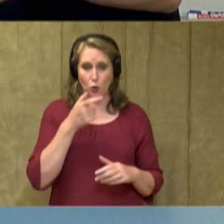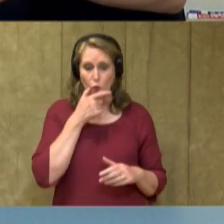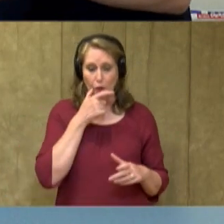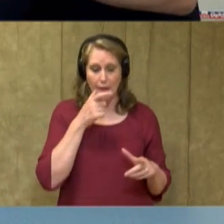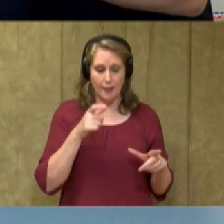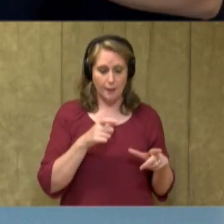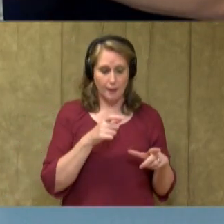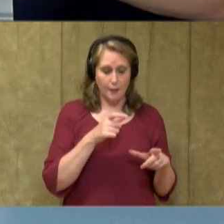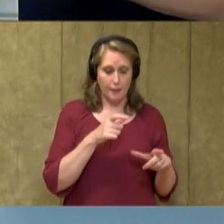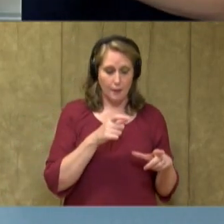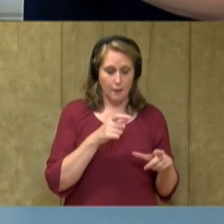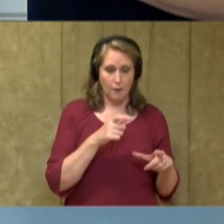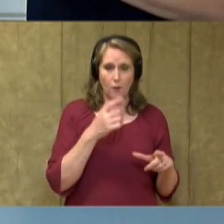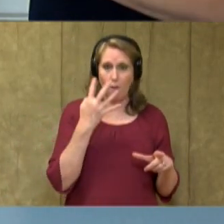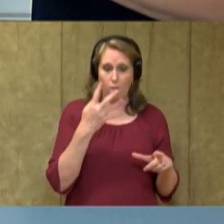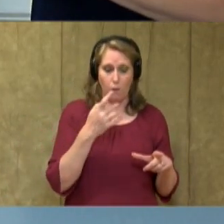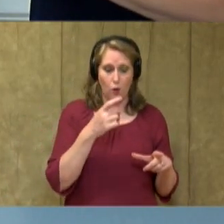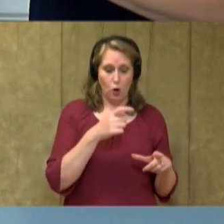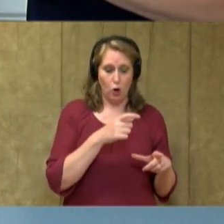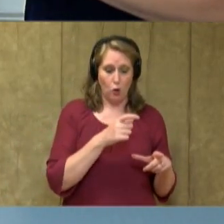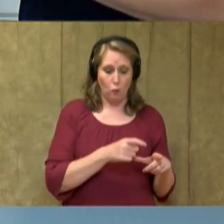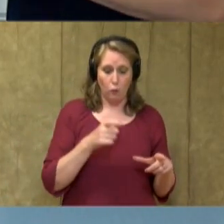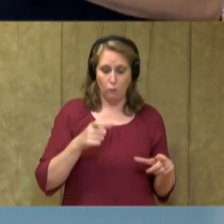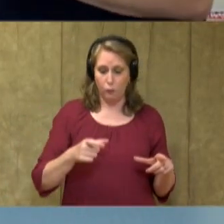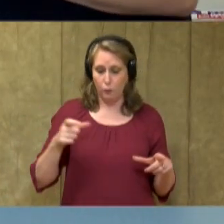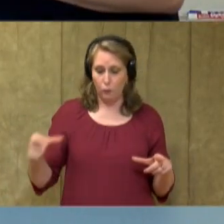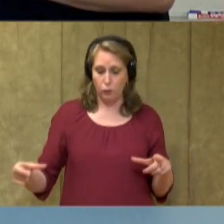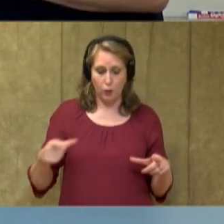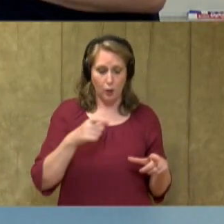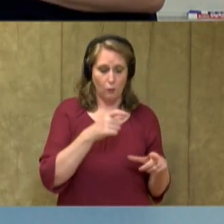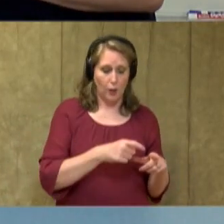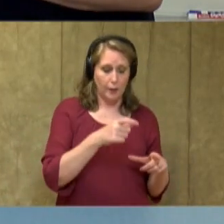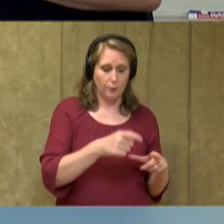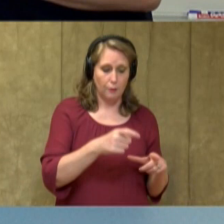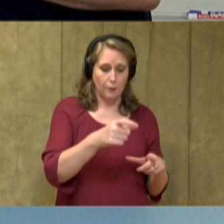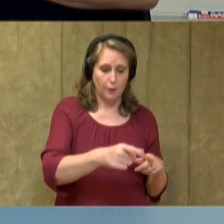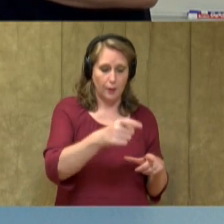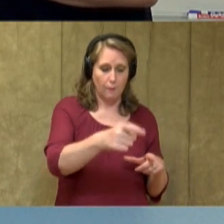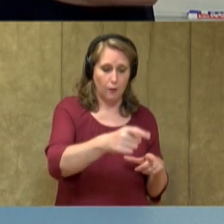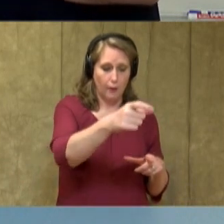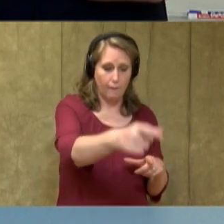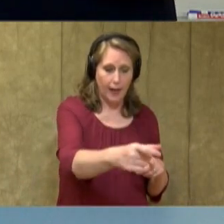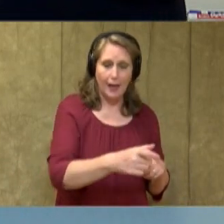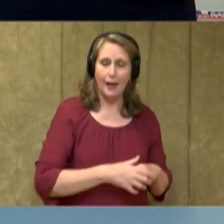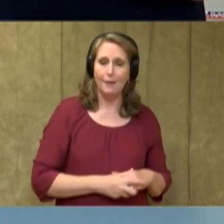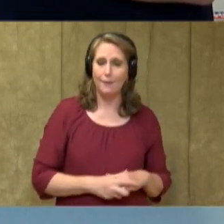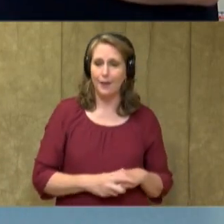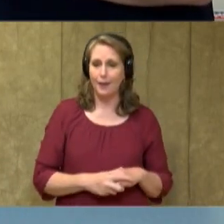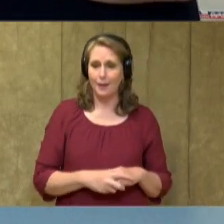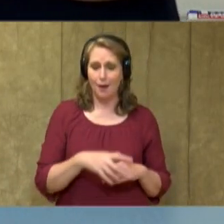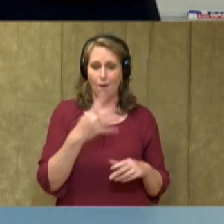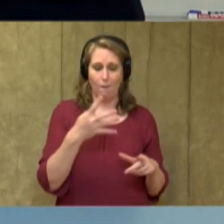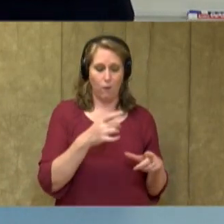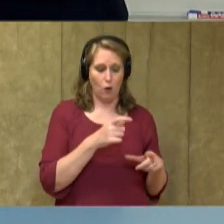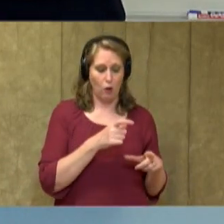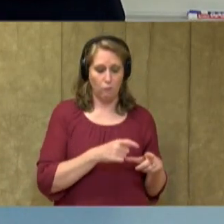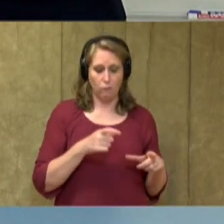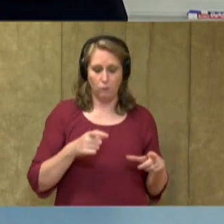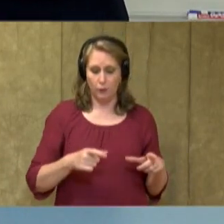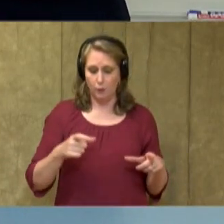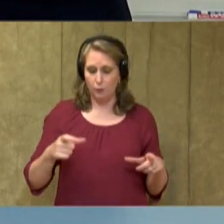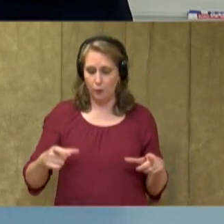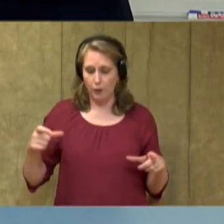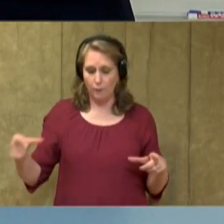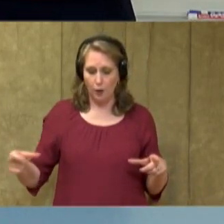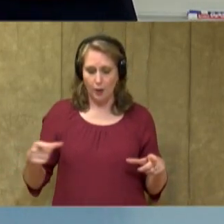cookies into 4 rows of 5. And you can see he has 1, 2, 3, 4 rows. And then there are